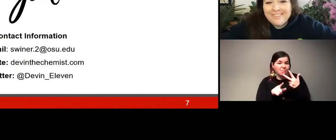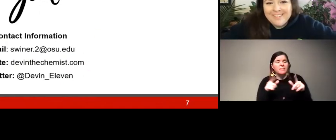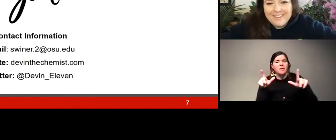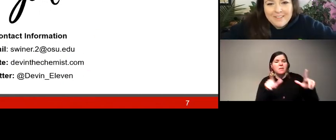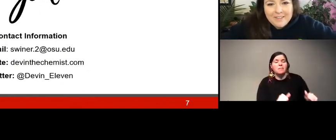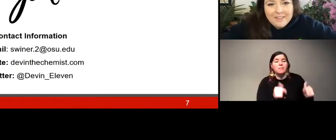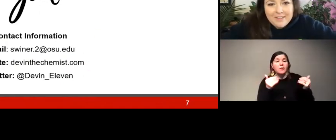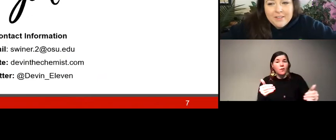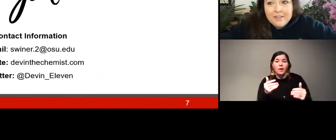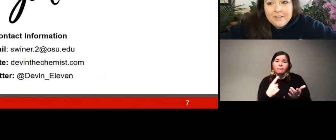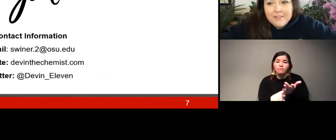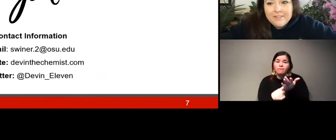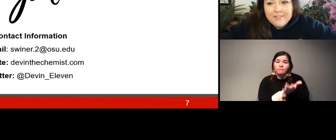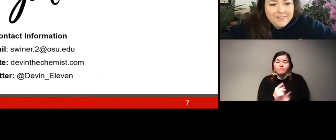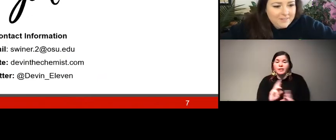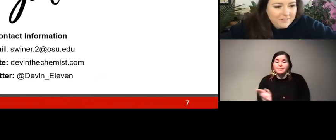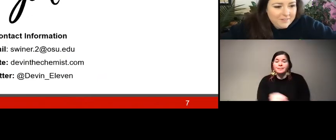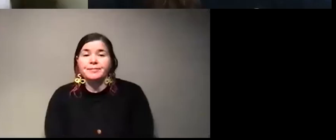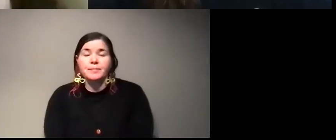screen and we can just start talking.